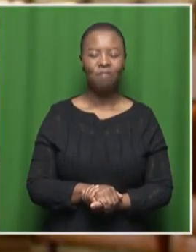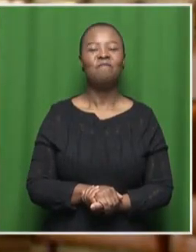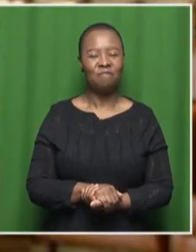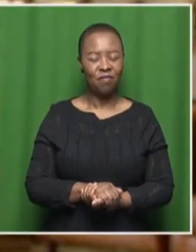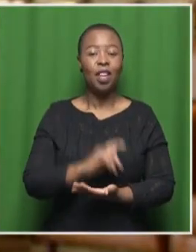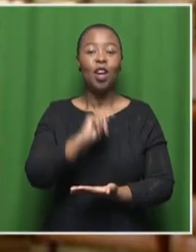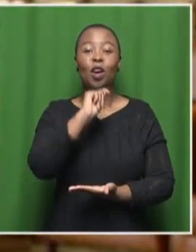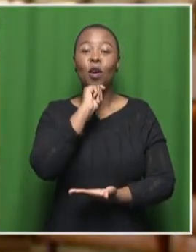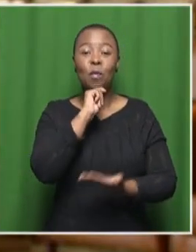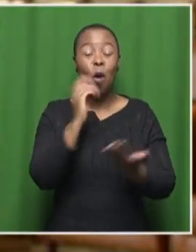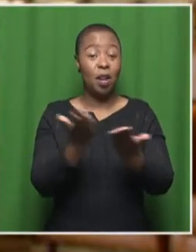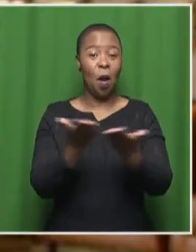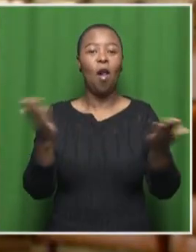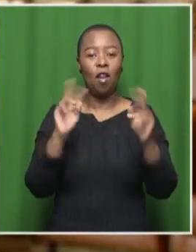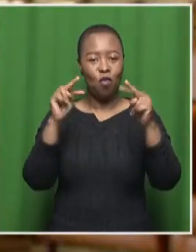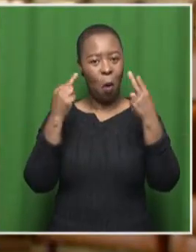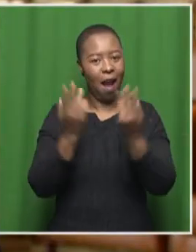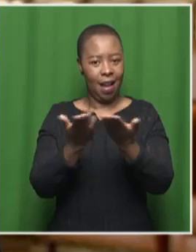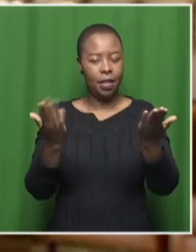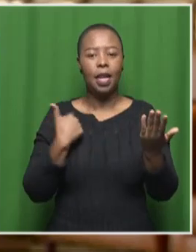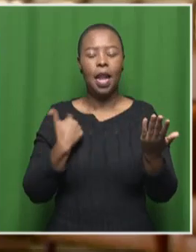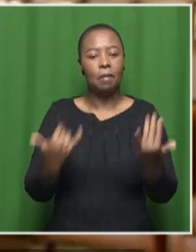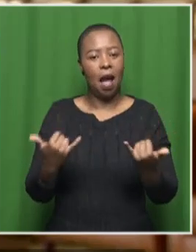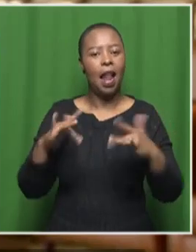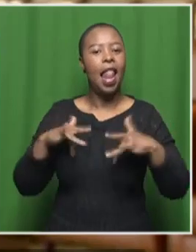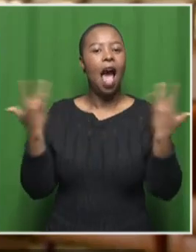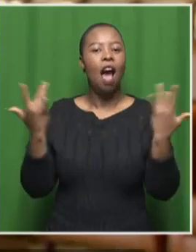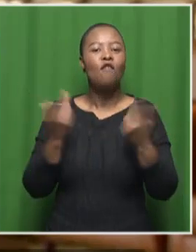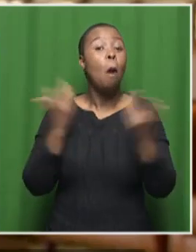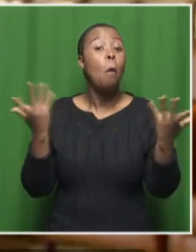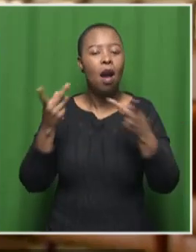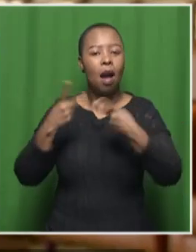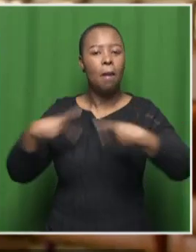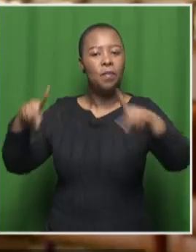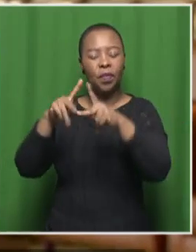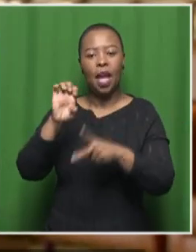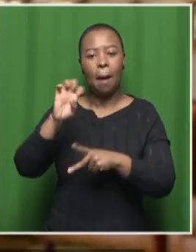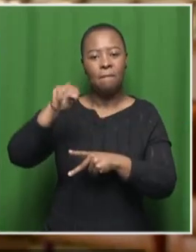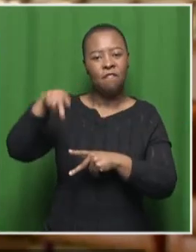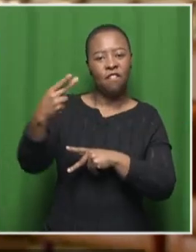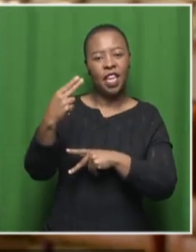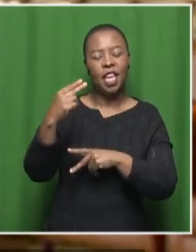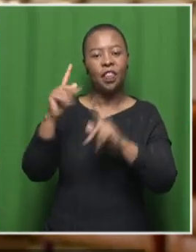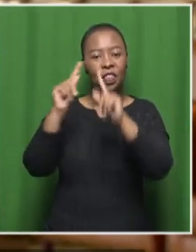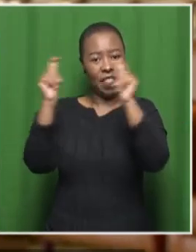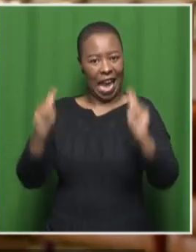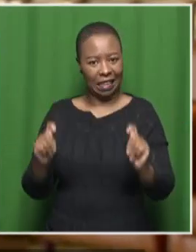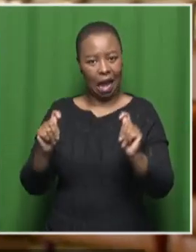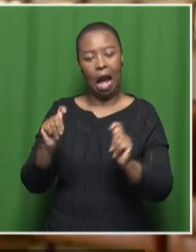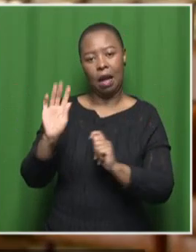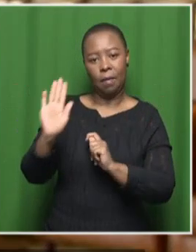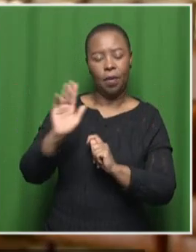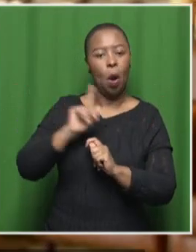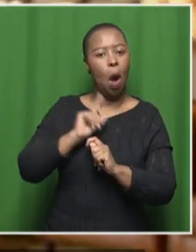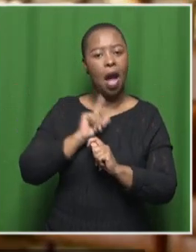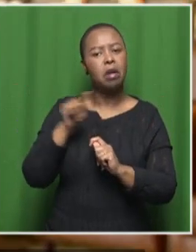Well, good morning to our viewers once again. I'm coming to you live from Freedom Park, the amphitheatre, as we draw closer to the